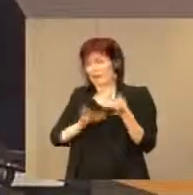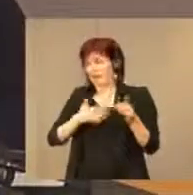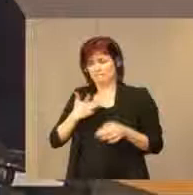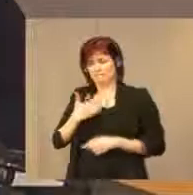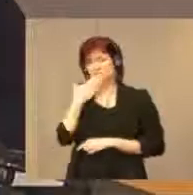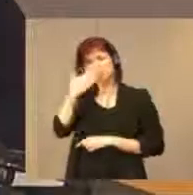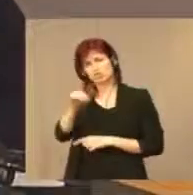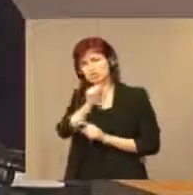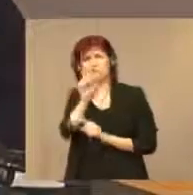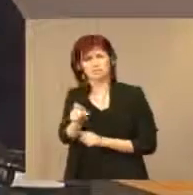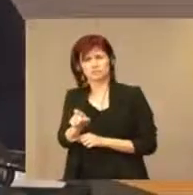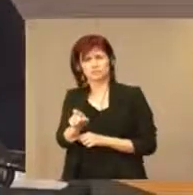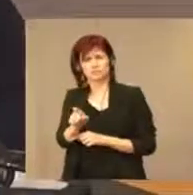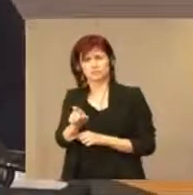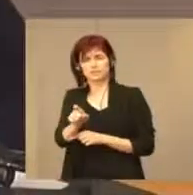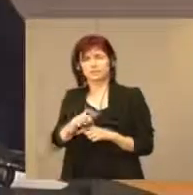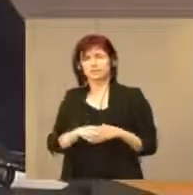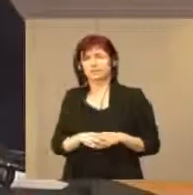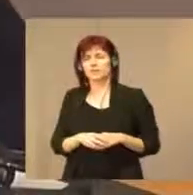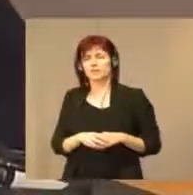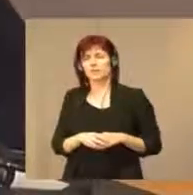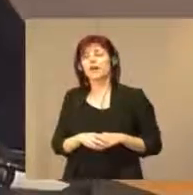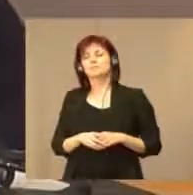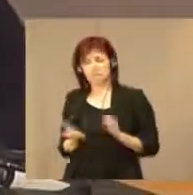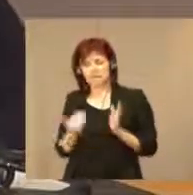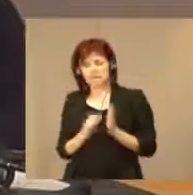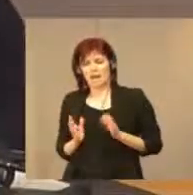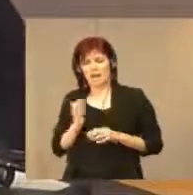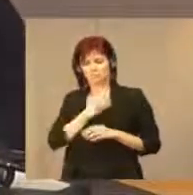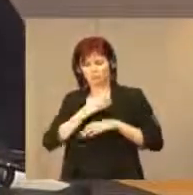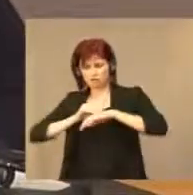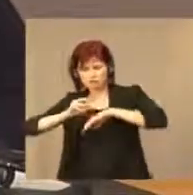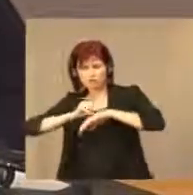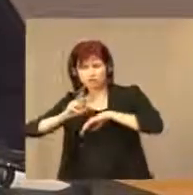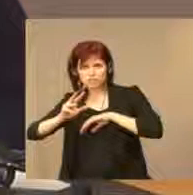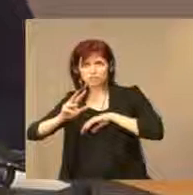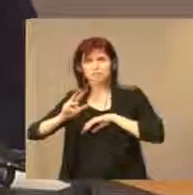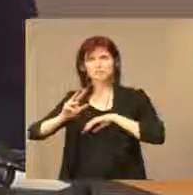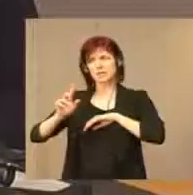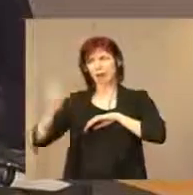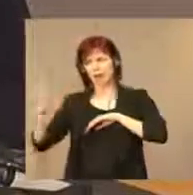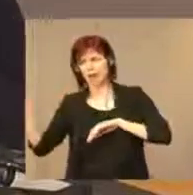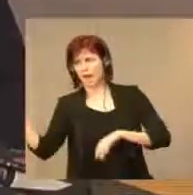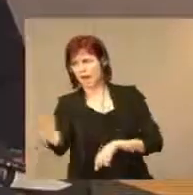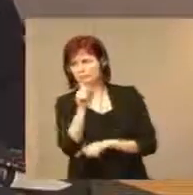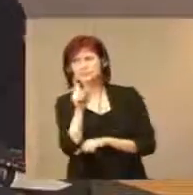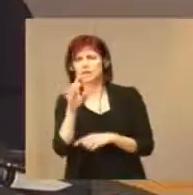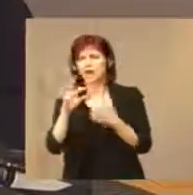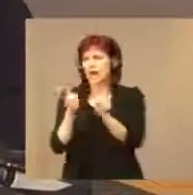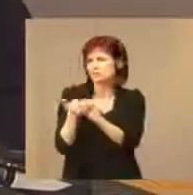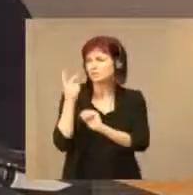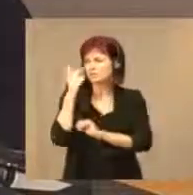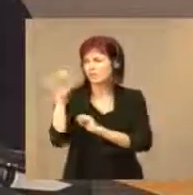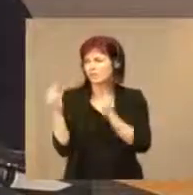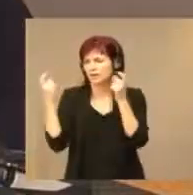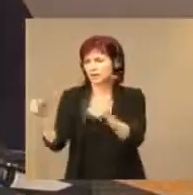and one of the key parts of our consultation process. So we are actually looking for input on that compliance and